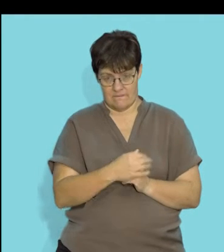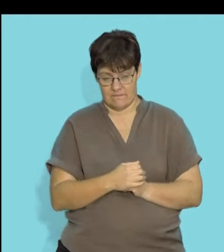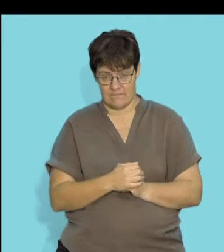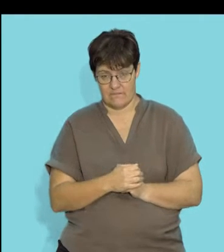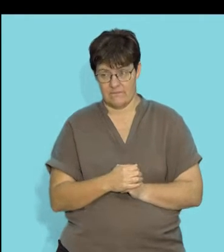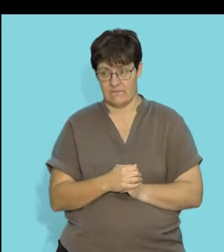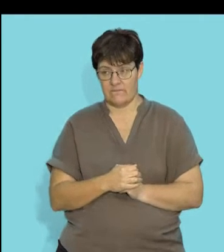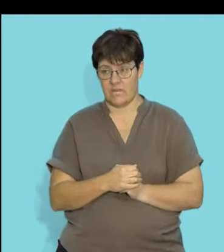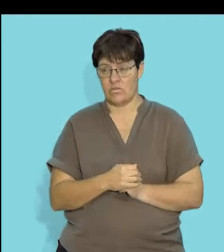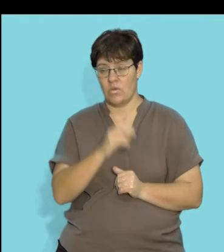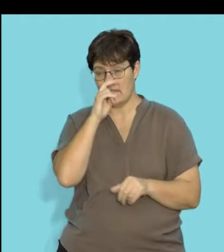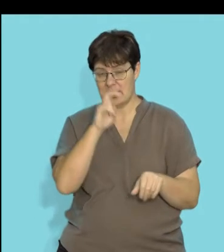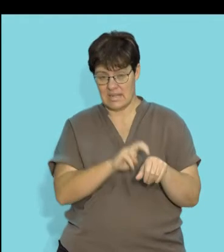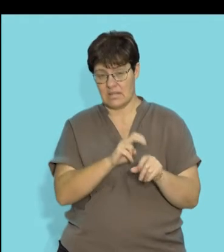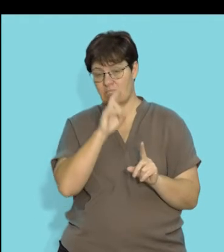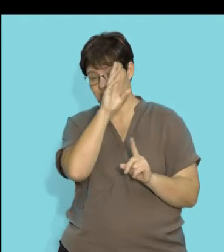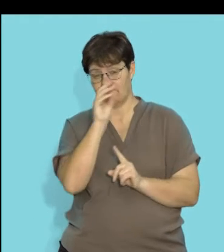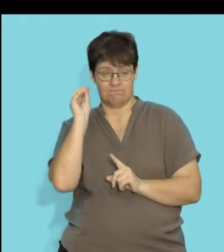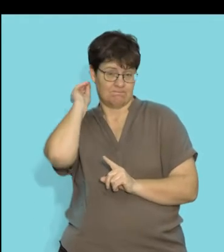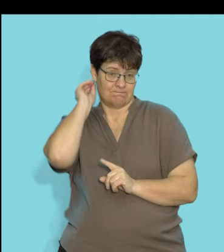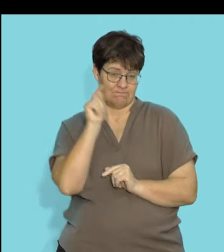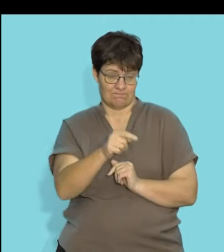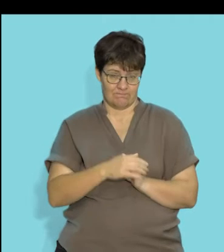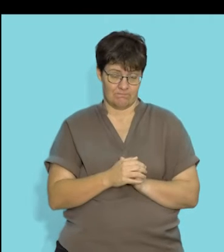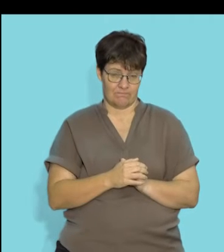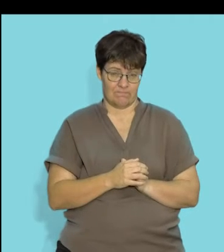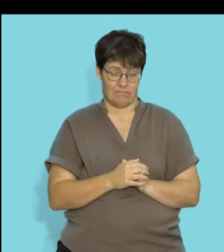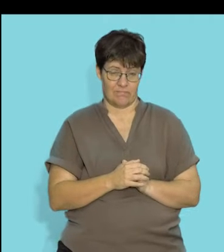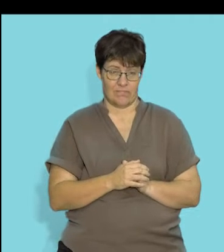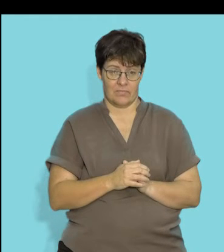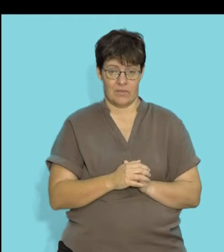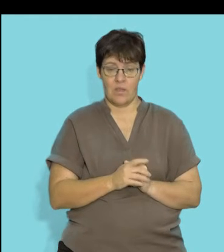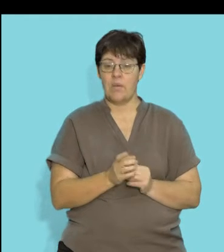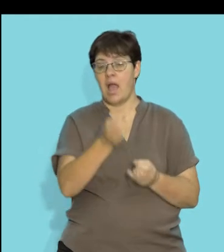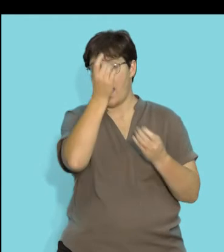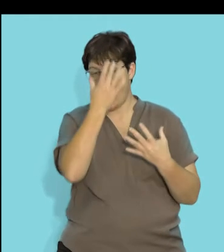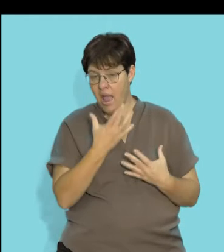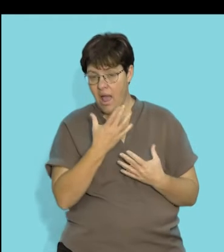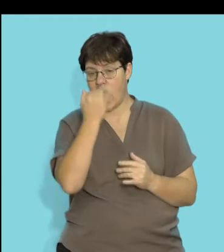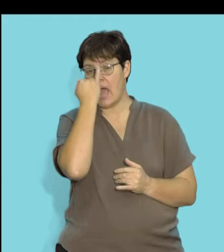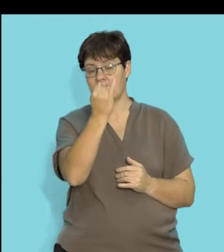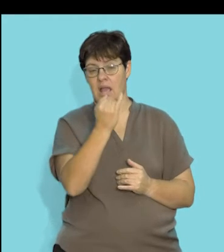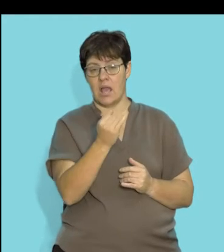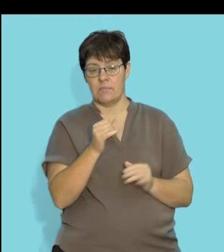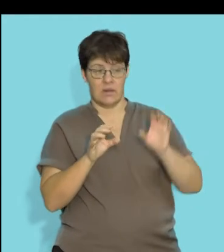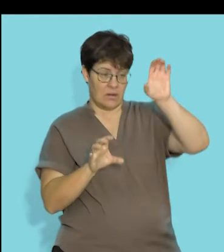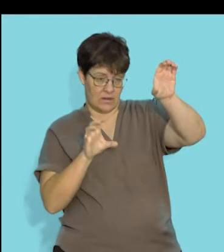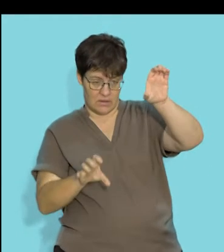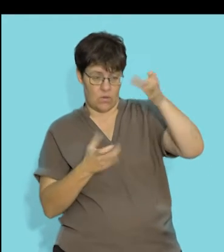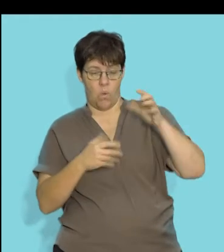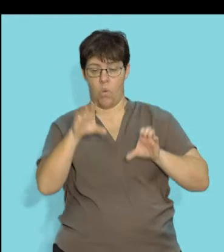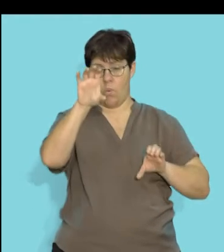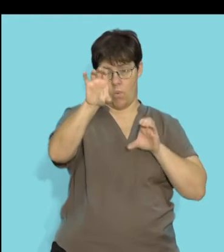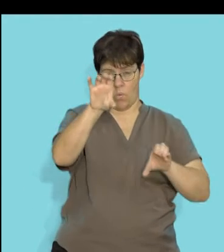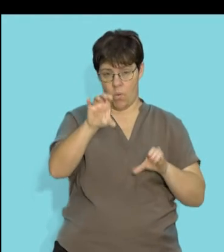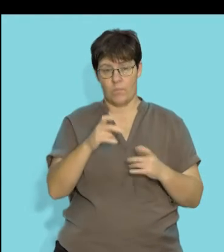there, right? Remember that. So you need to please also know that. So this just gives you an idea of where the